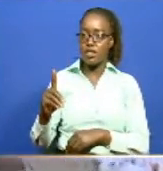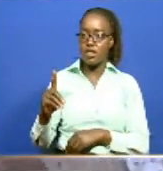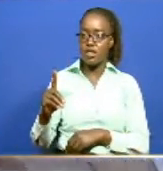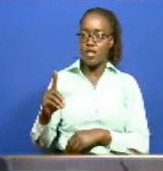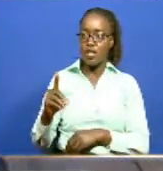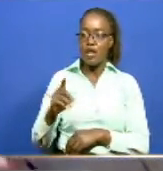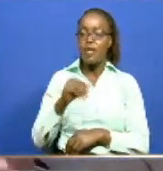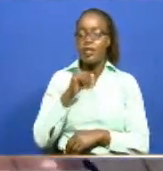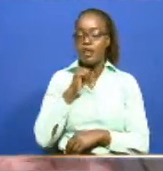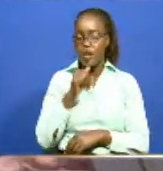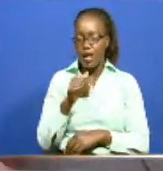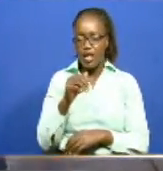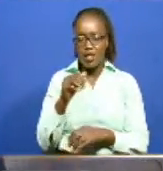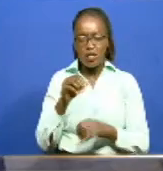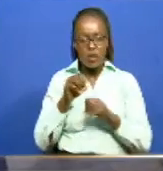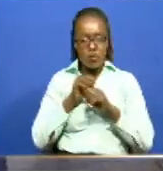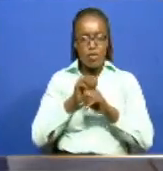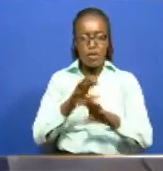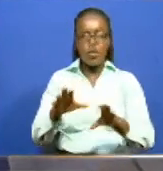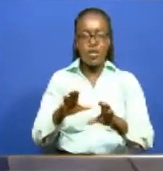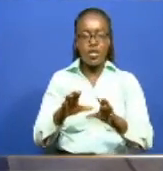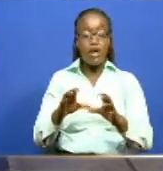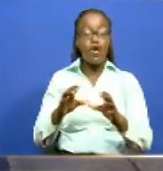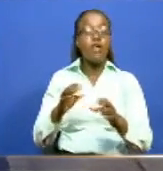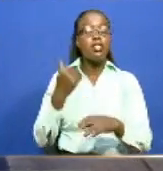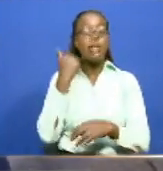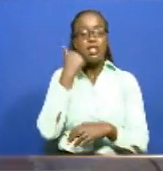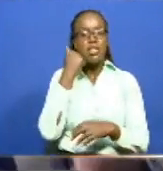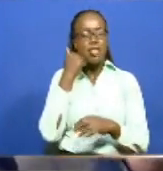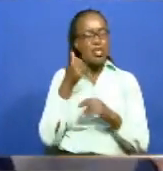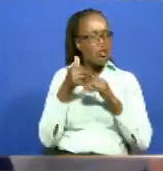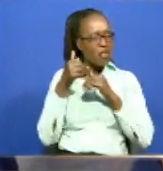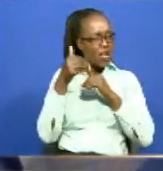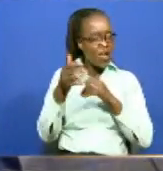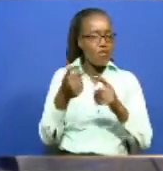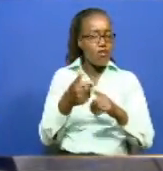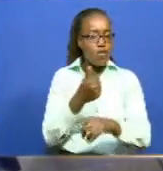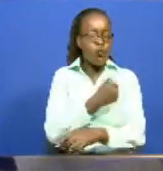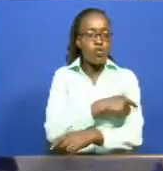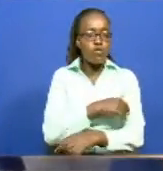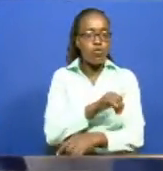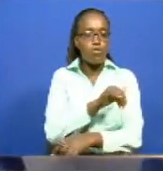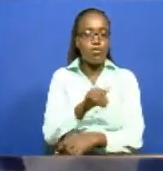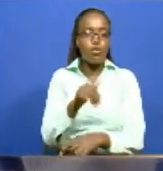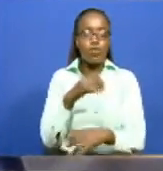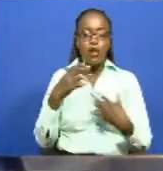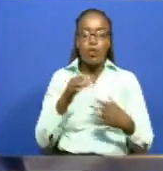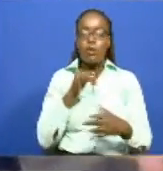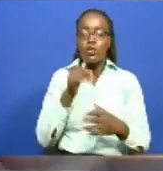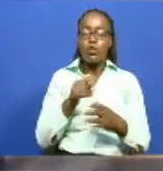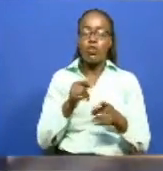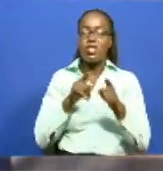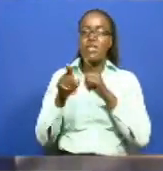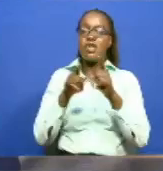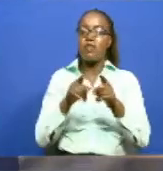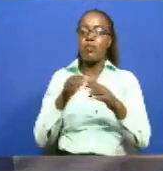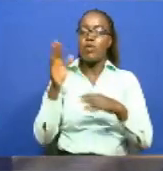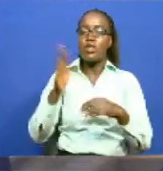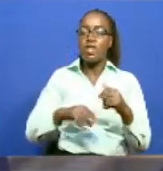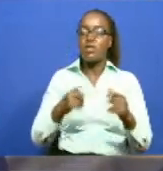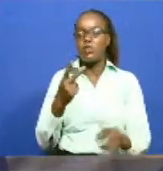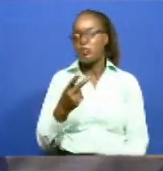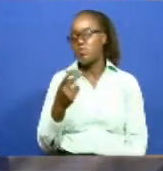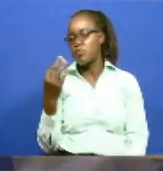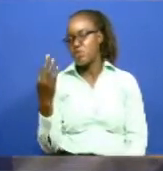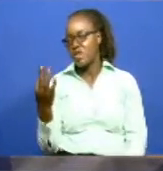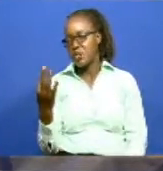non-communicable diseases, further away from main hospitals, so that those people do not have to travel more than 2 or 3 kilometers to